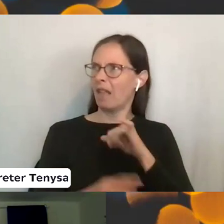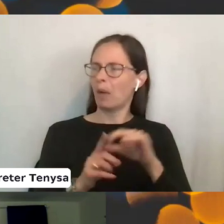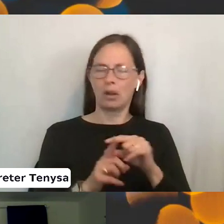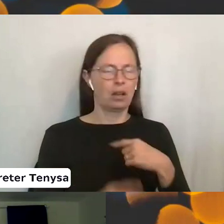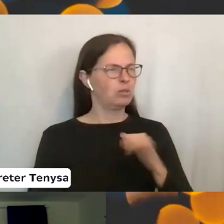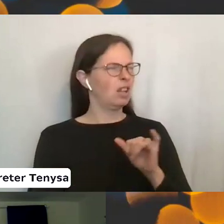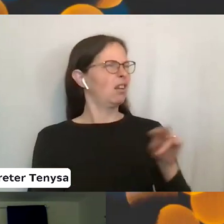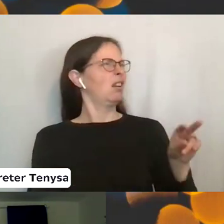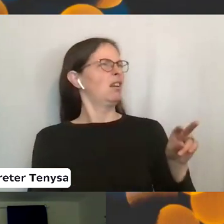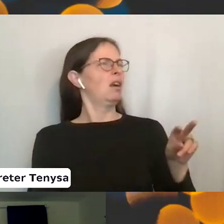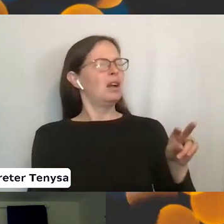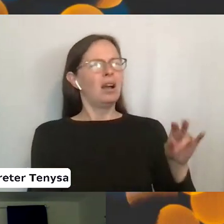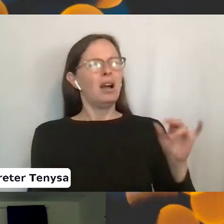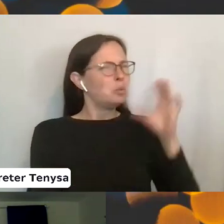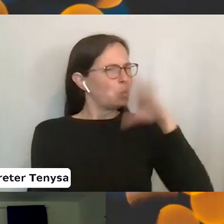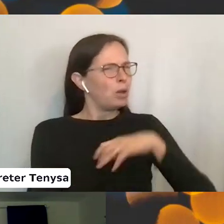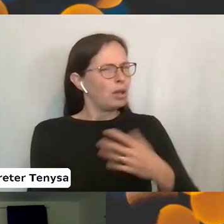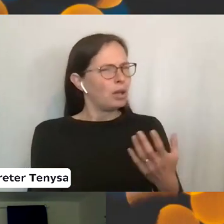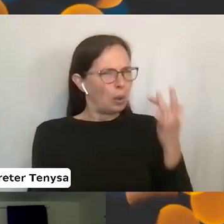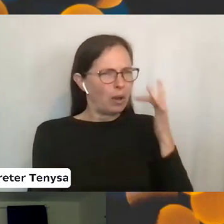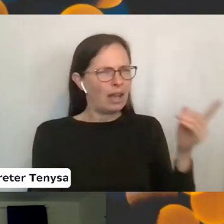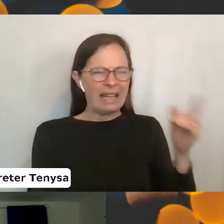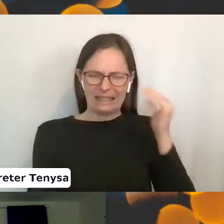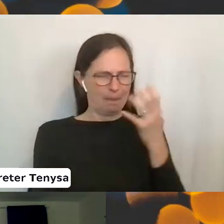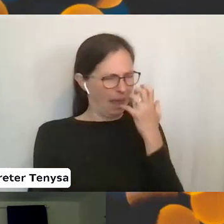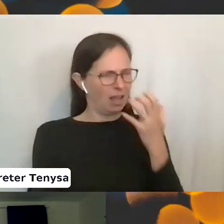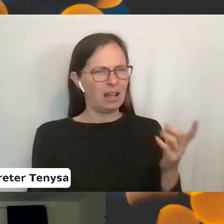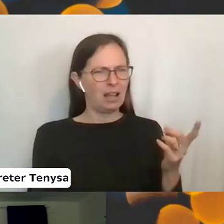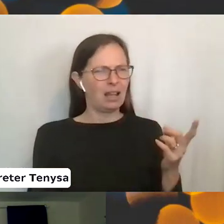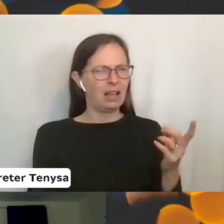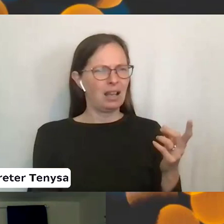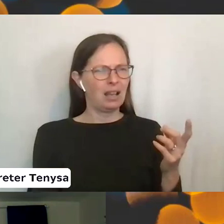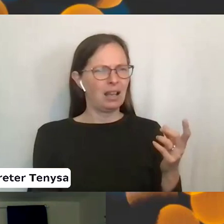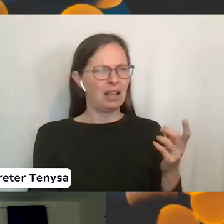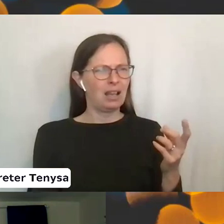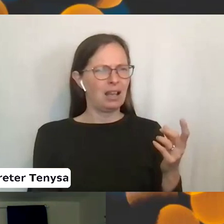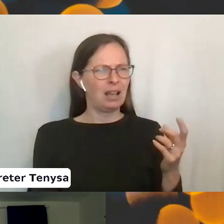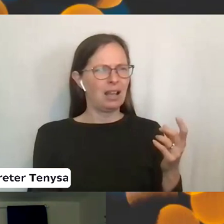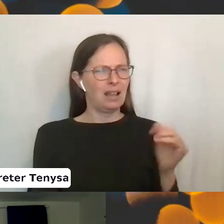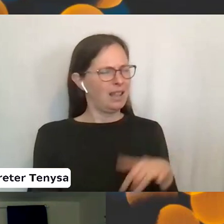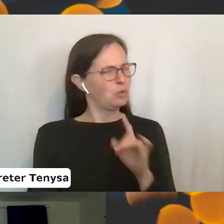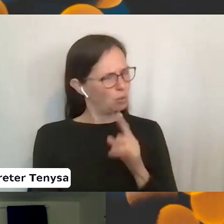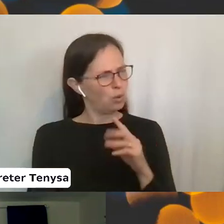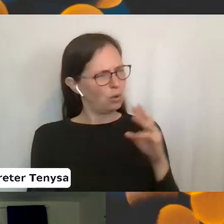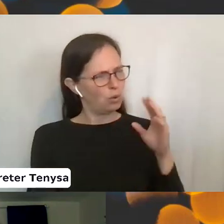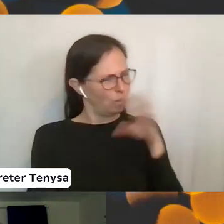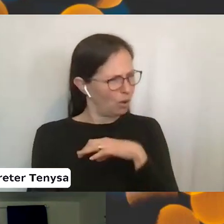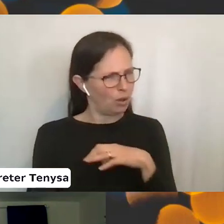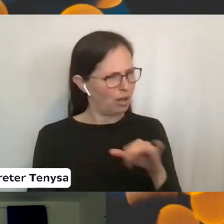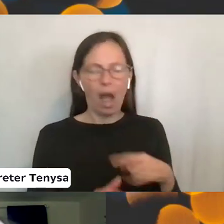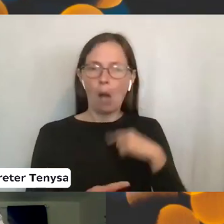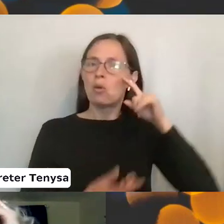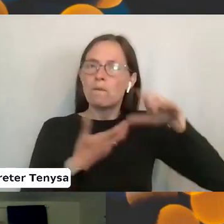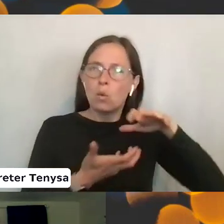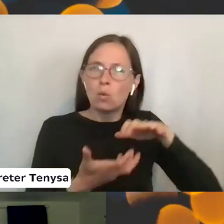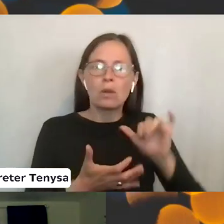was weird. Like, why did he seem mad? That was strange. Like, I was confused because it was like the first time that